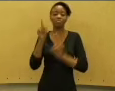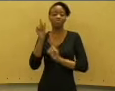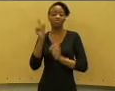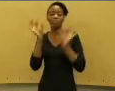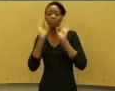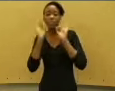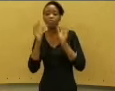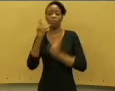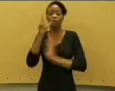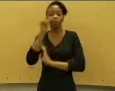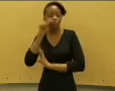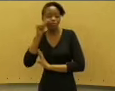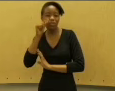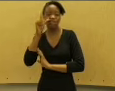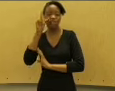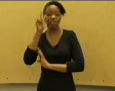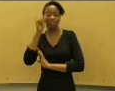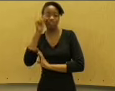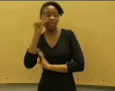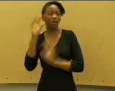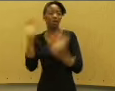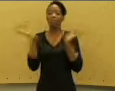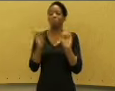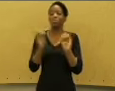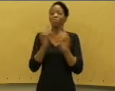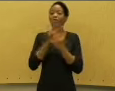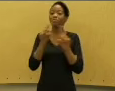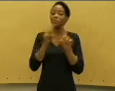let's find those people that nobody thinks about.